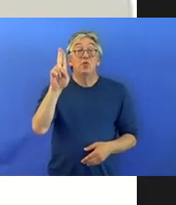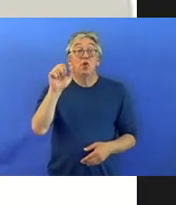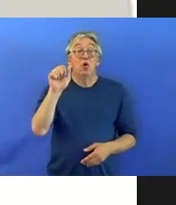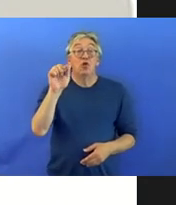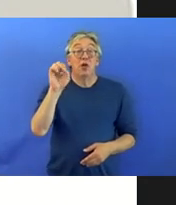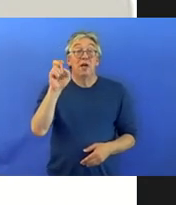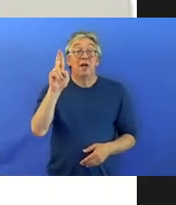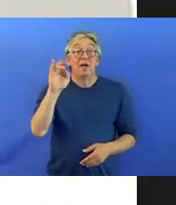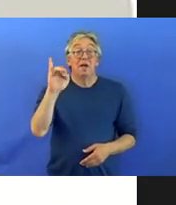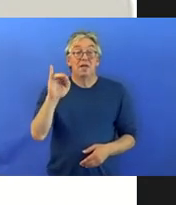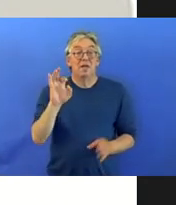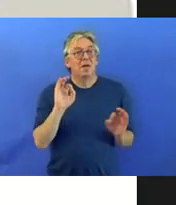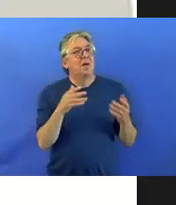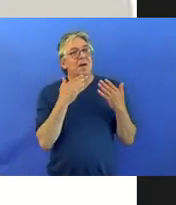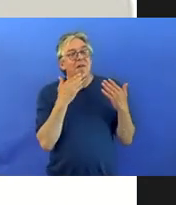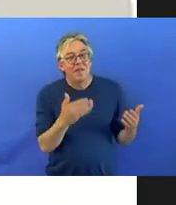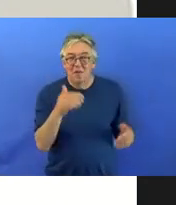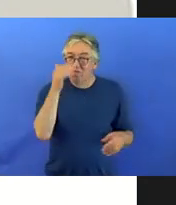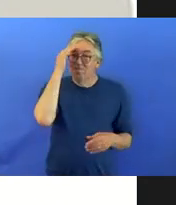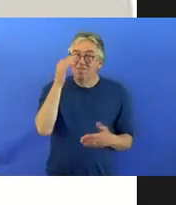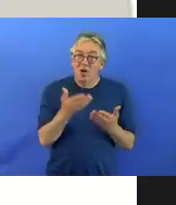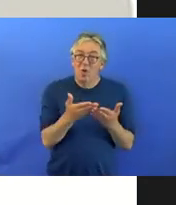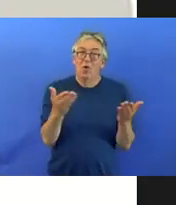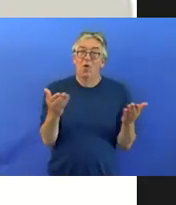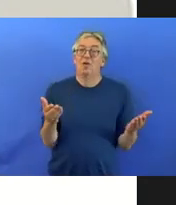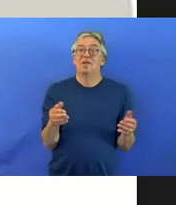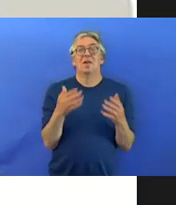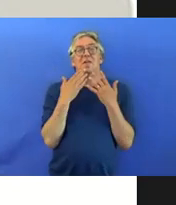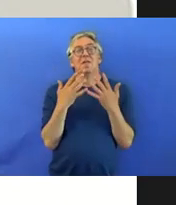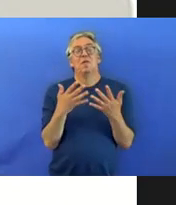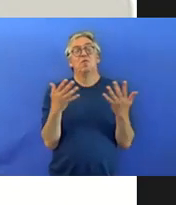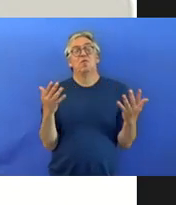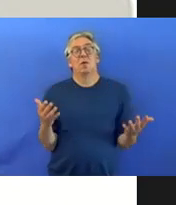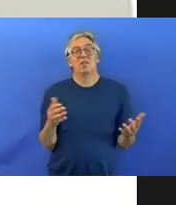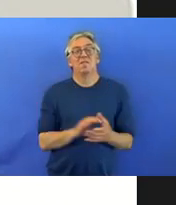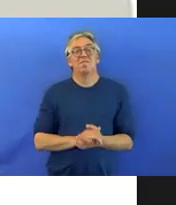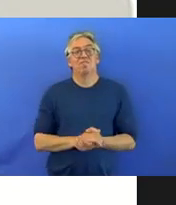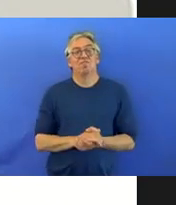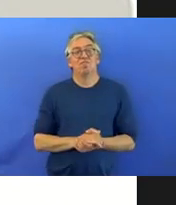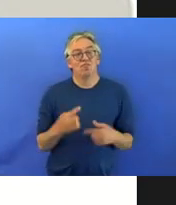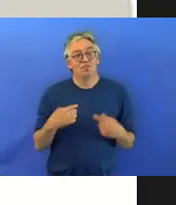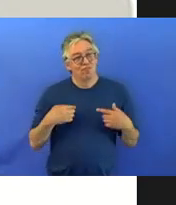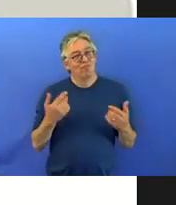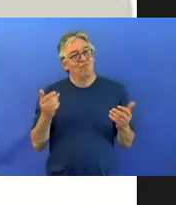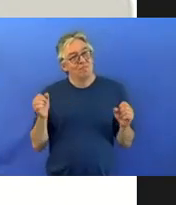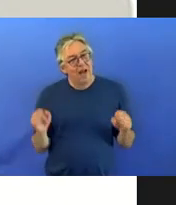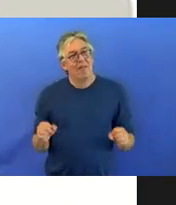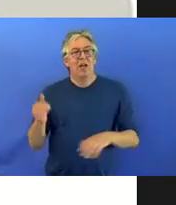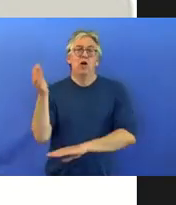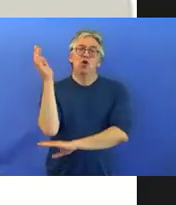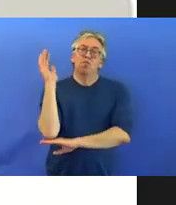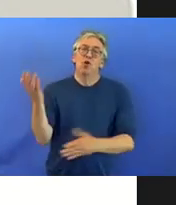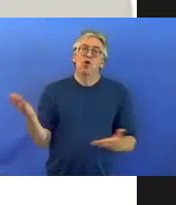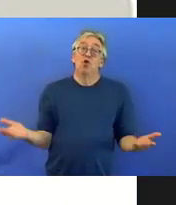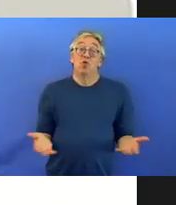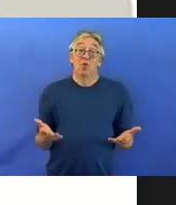Thank you, Nadia. Hi, everyone. Thank you so much for giving me this precious opportunity today. I am